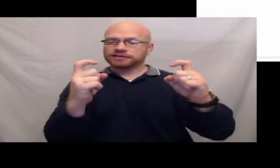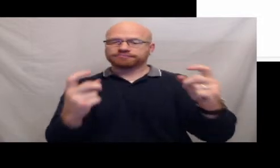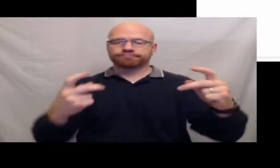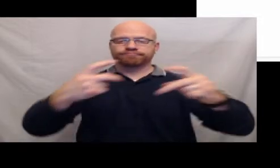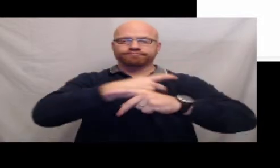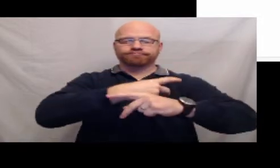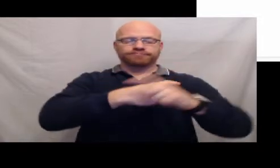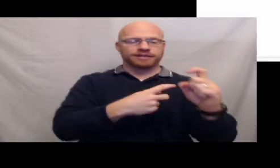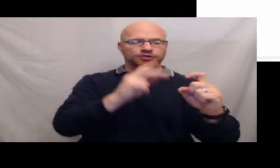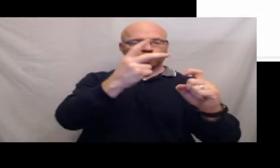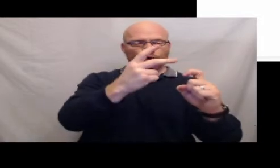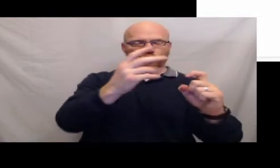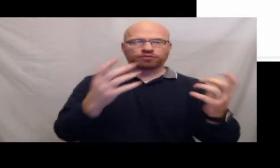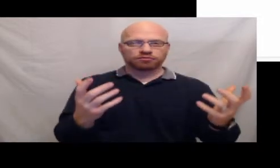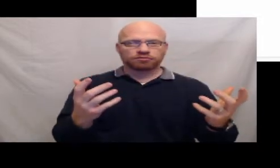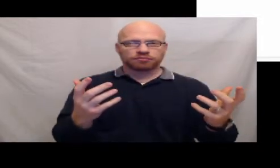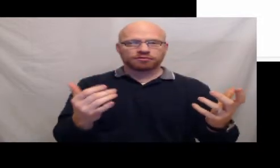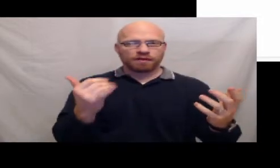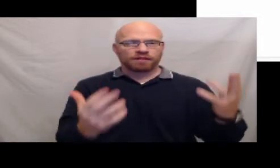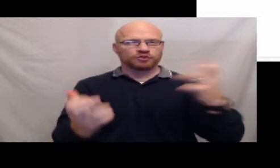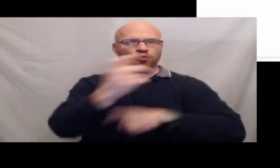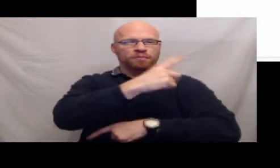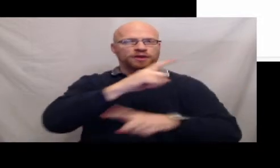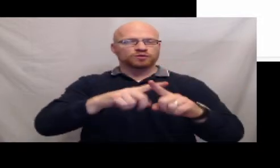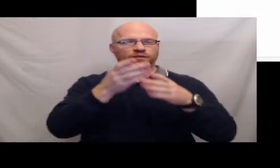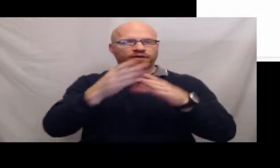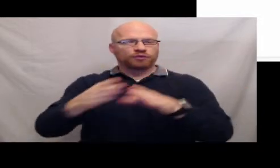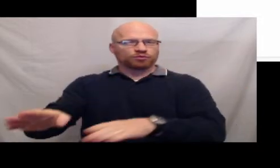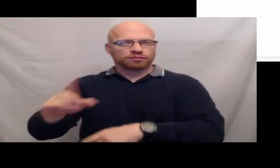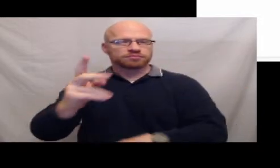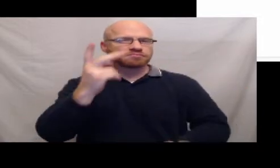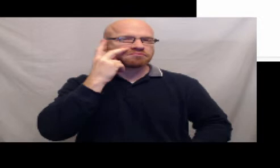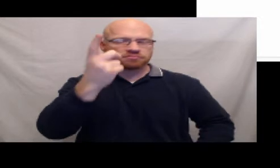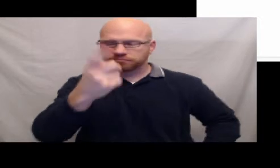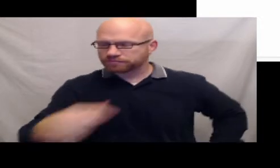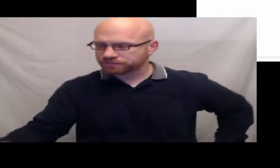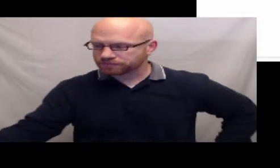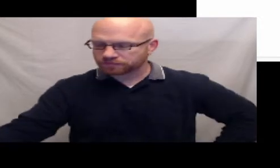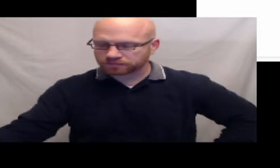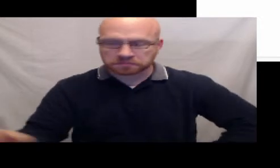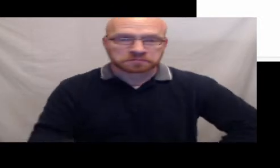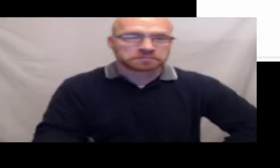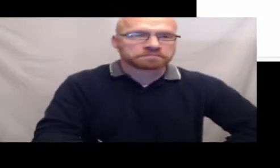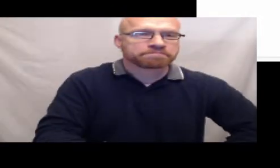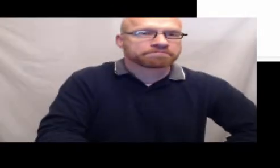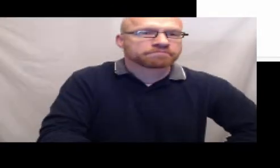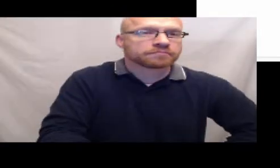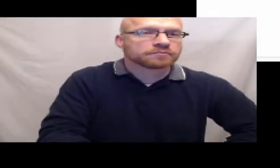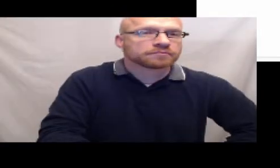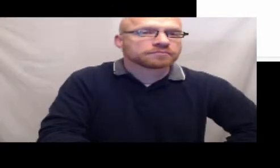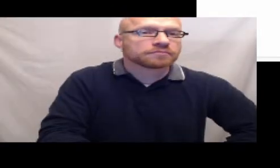up of just x times x, and that's going to be constant right now, consistent for now.